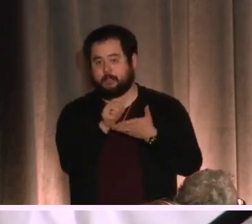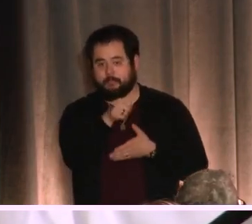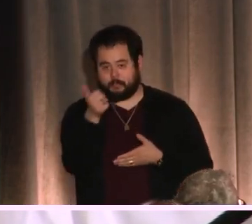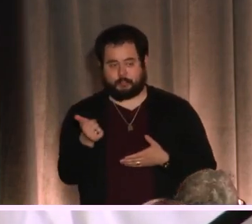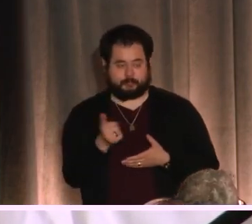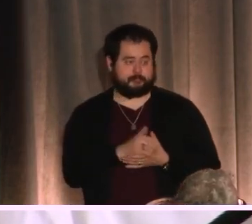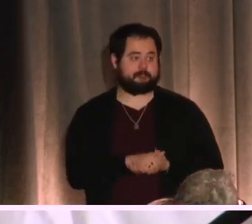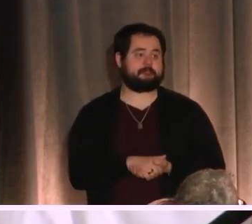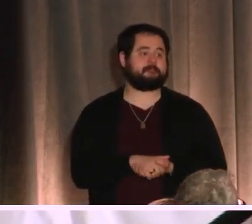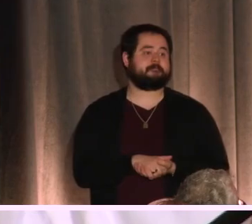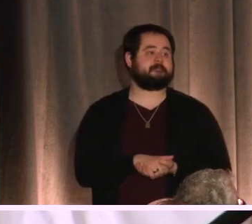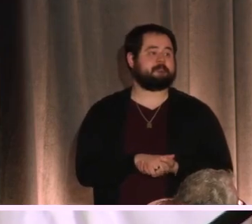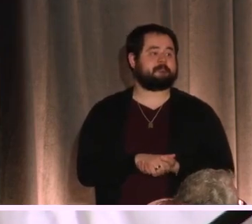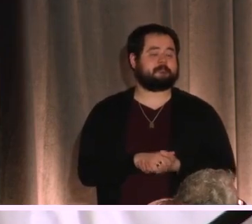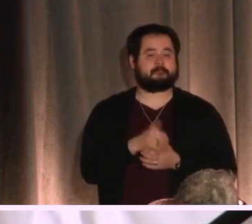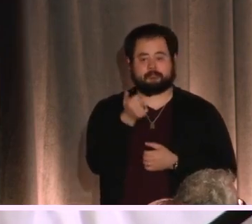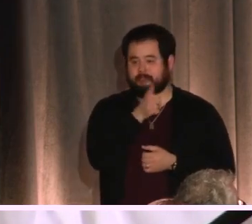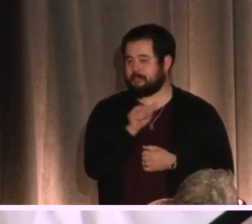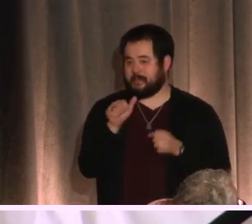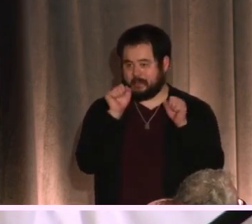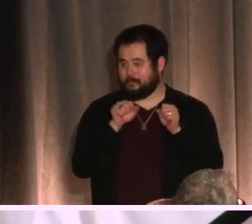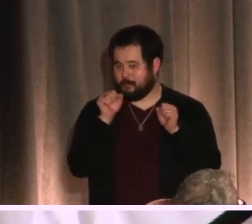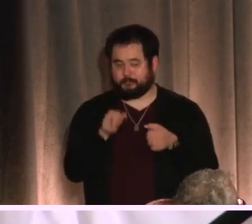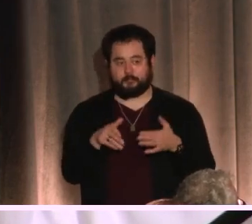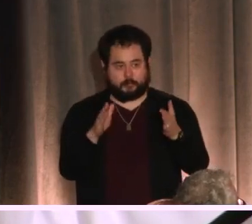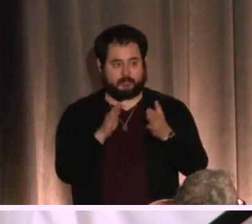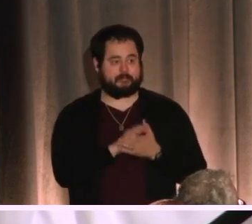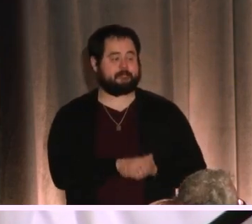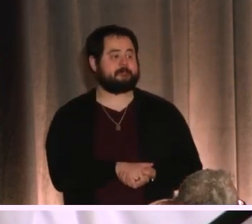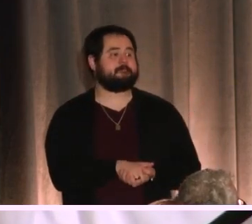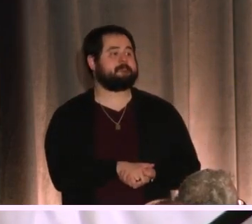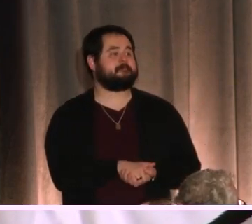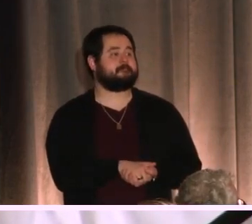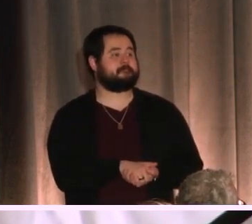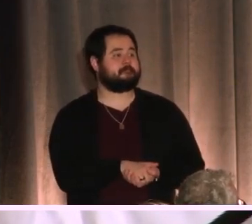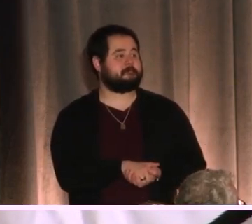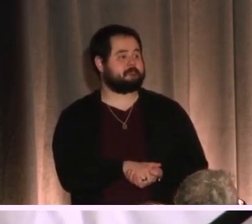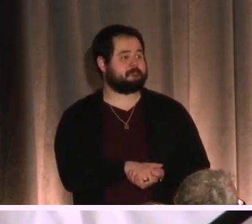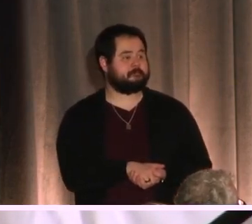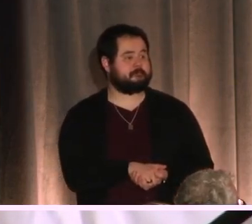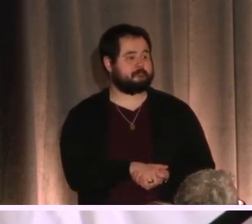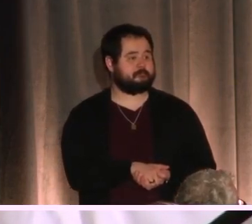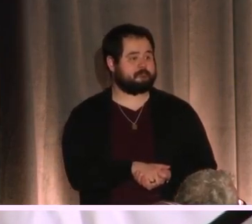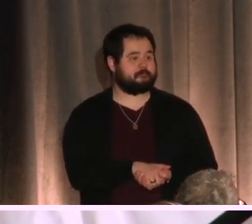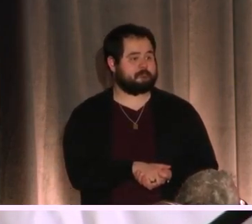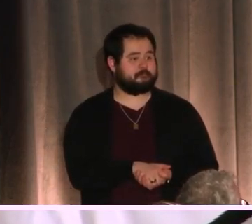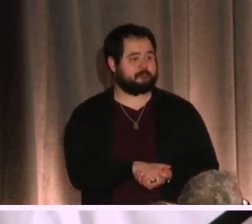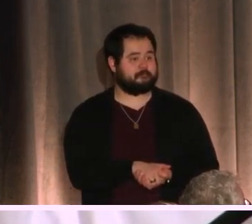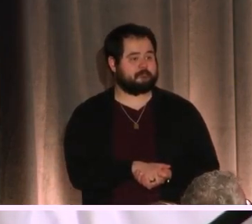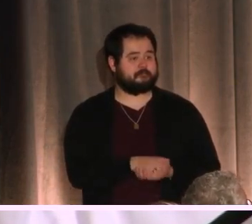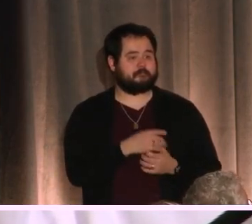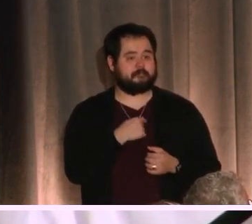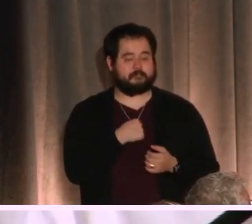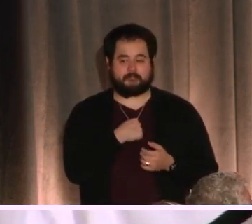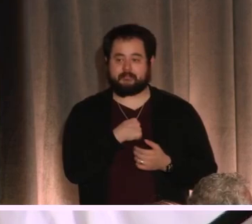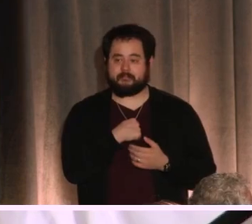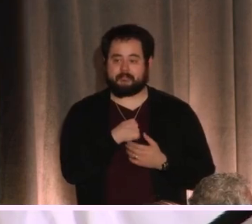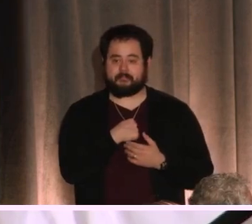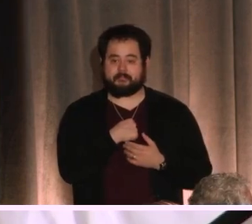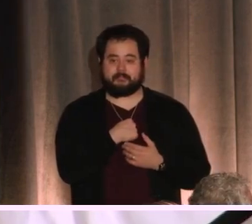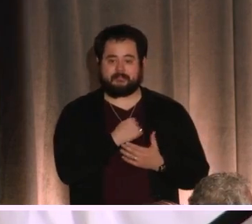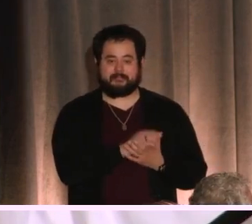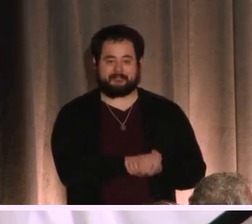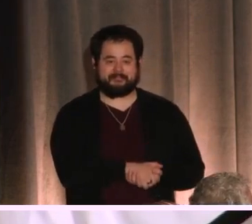in any possible way. in any possible way. I may not be able to do some I'm- things.